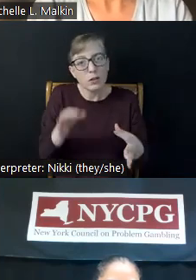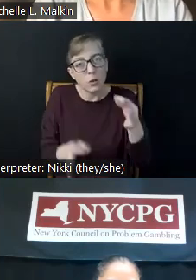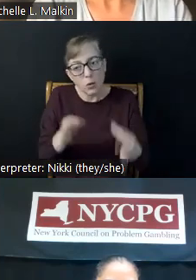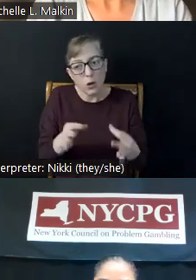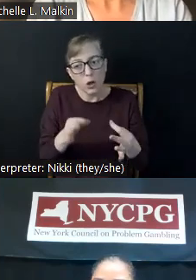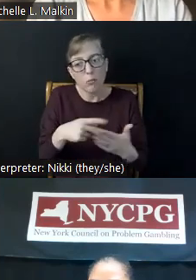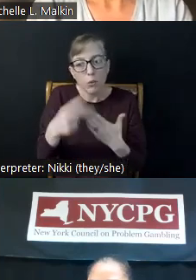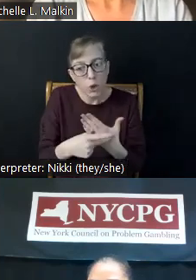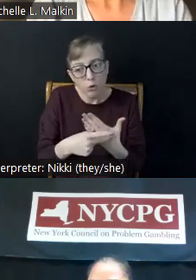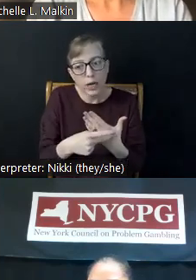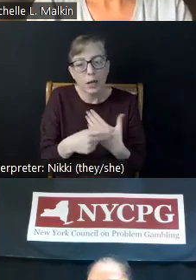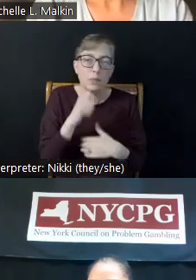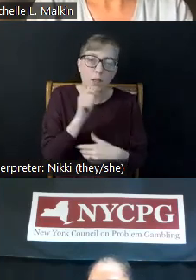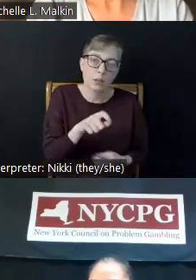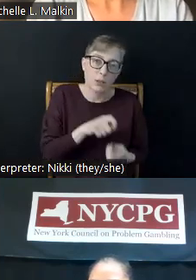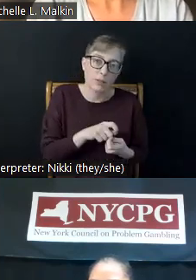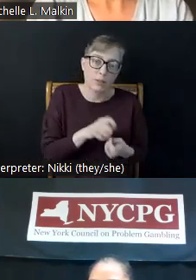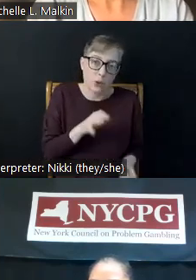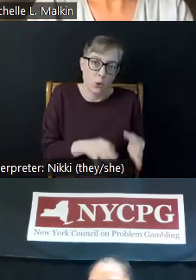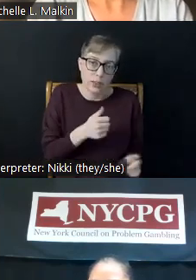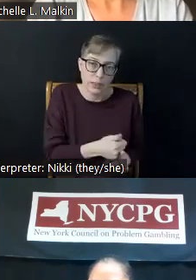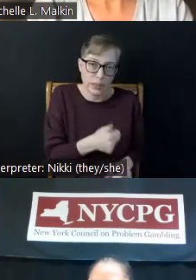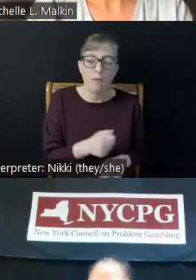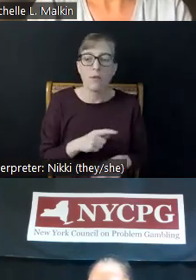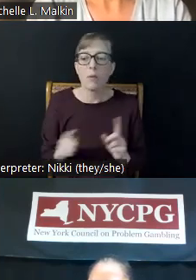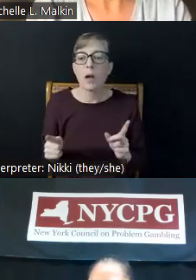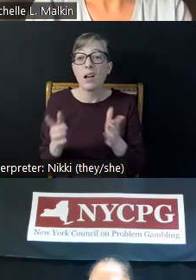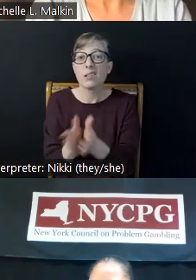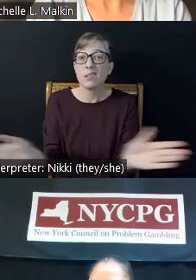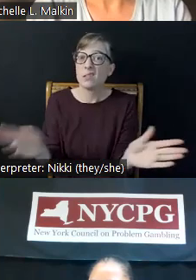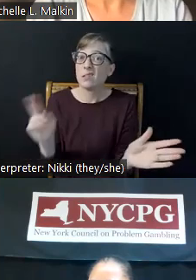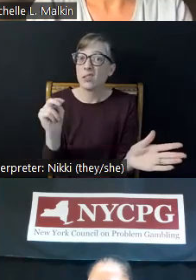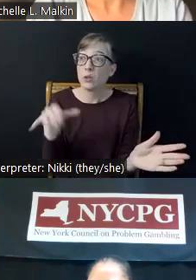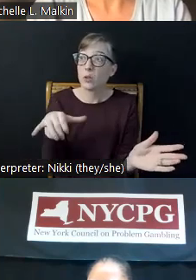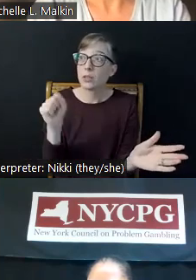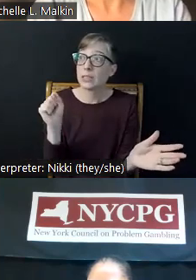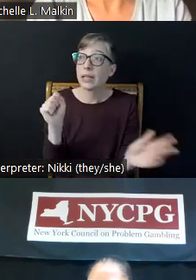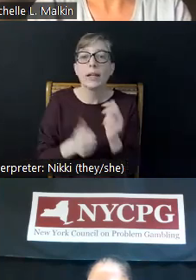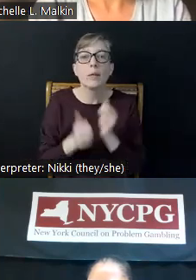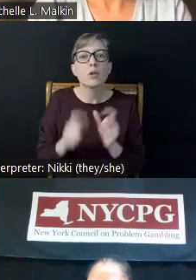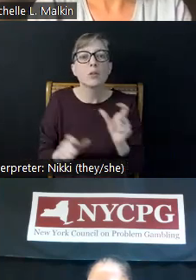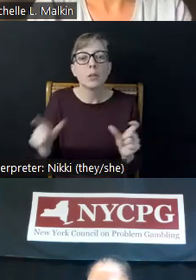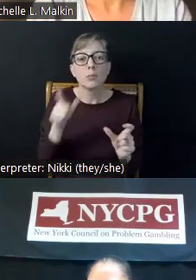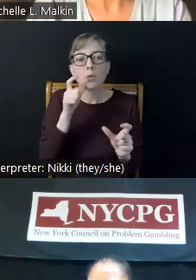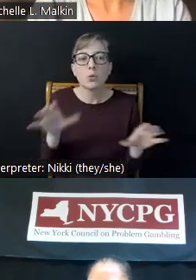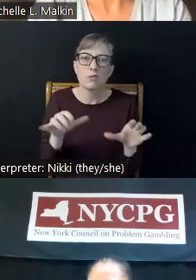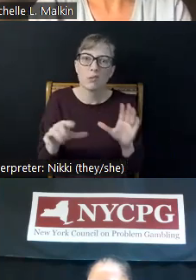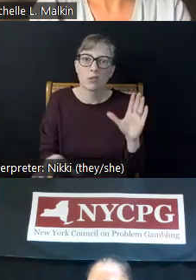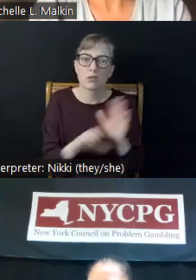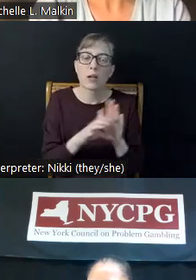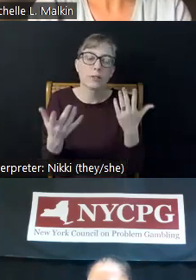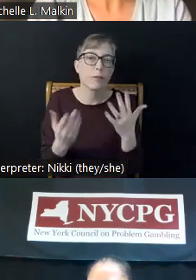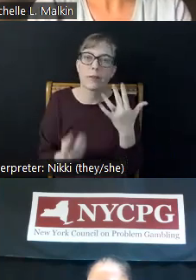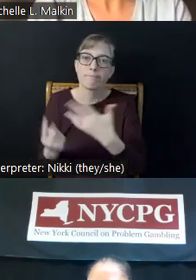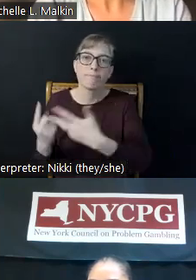court. But overall, in the state of New York, most people who commit these types of crimes are going through the traditional system and ending up in